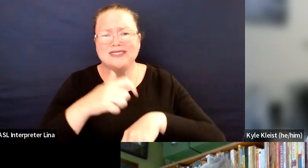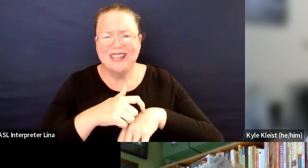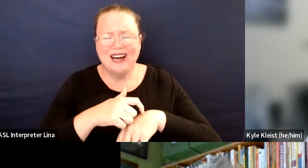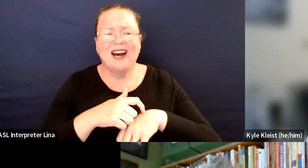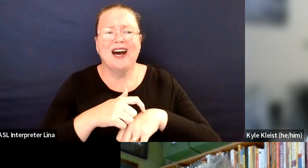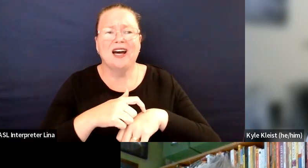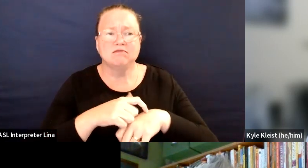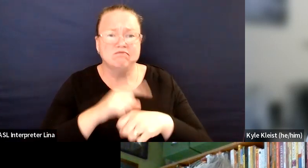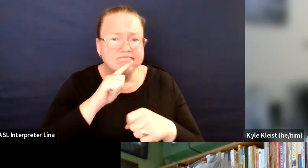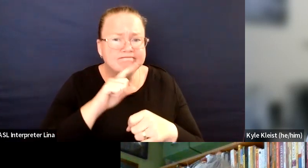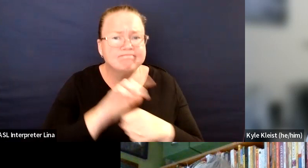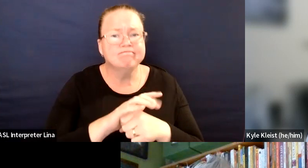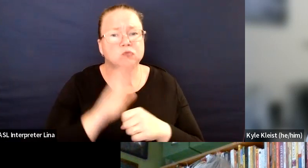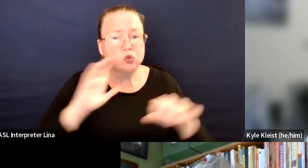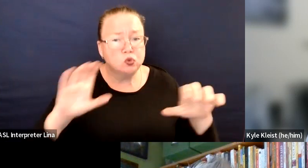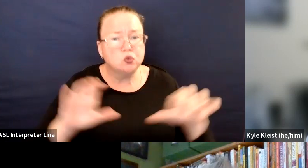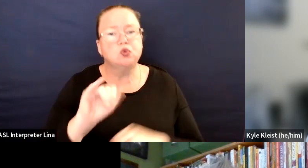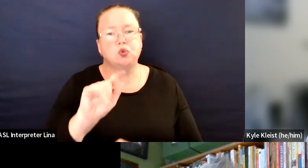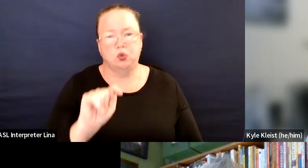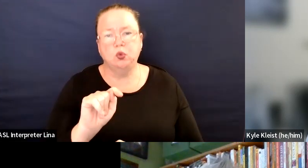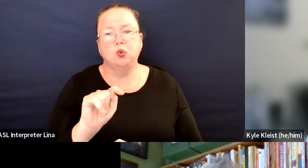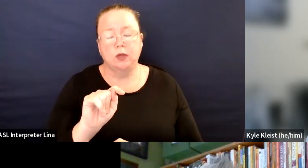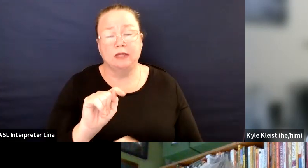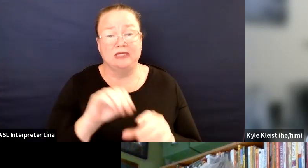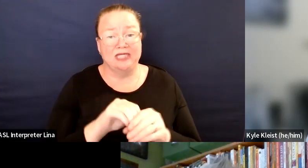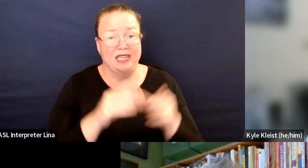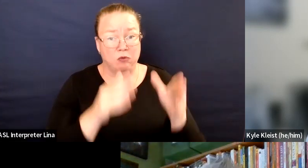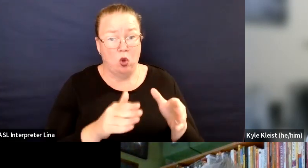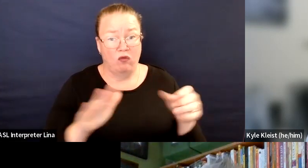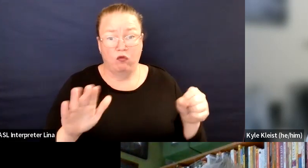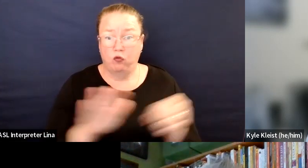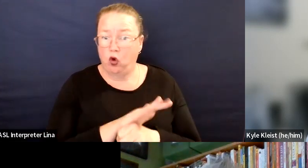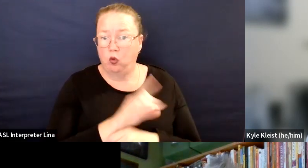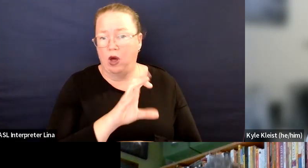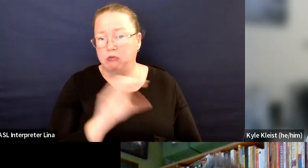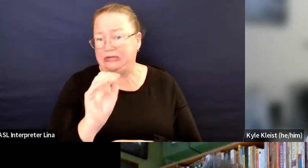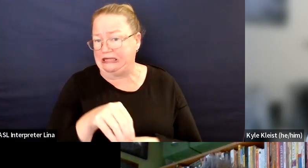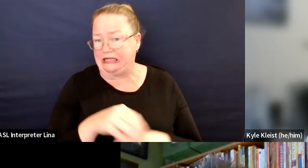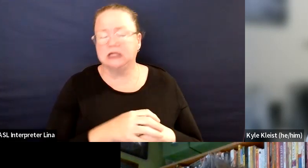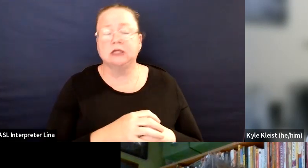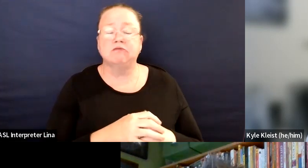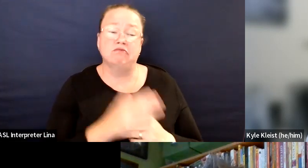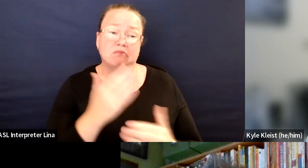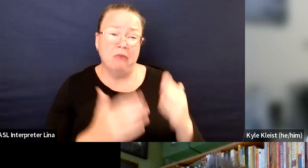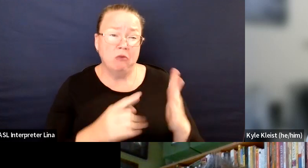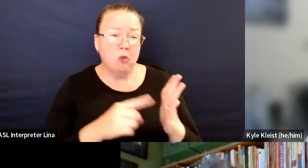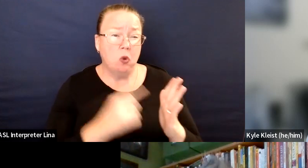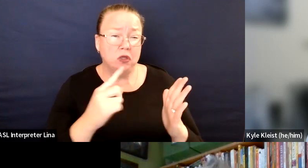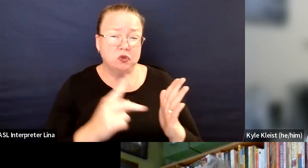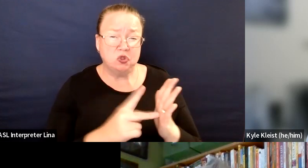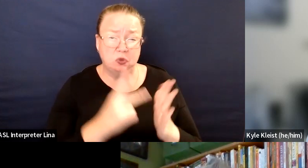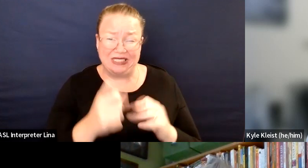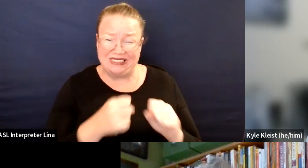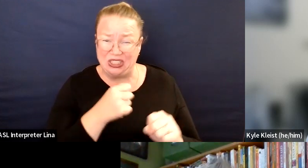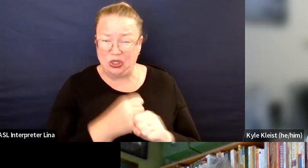to commit to doing it in person fully, maybe once or twice a year. They